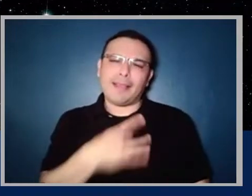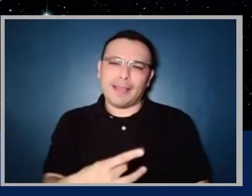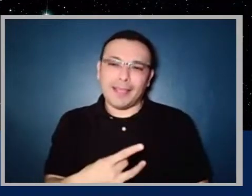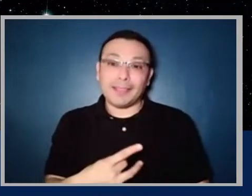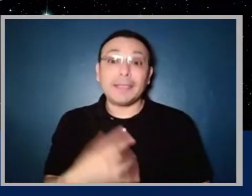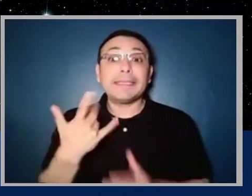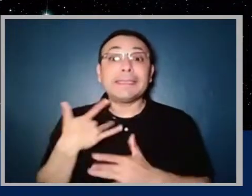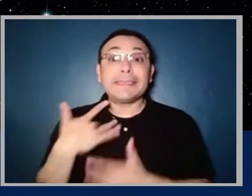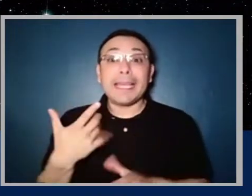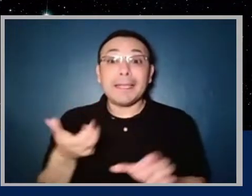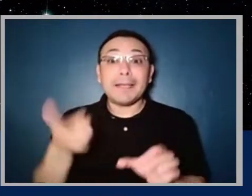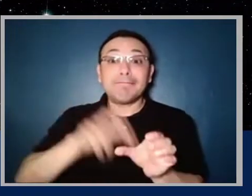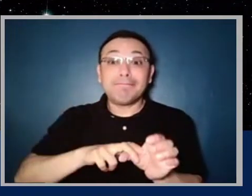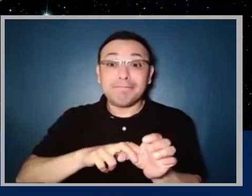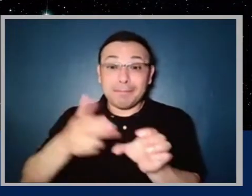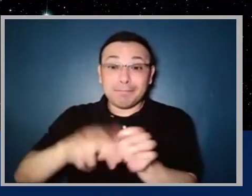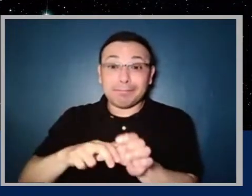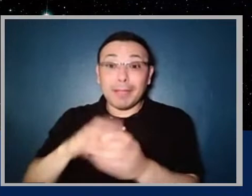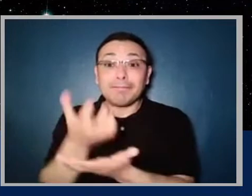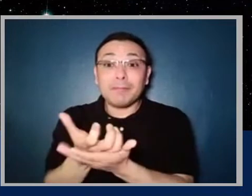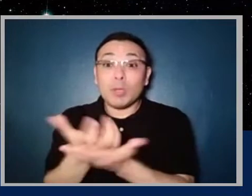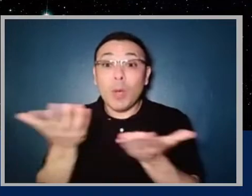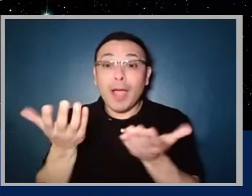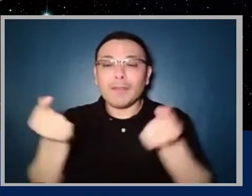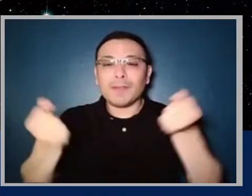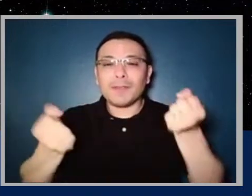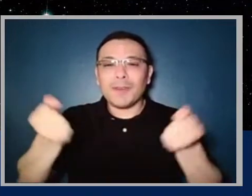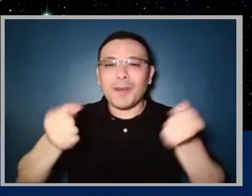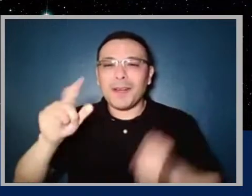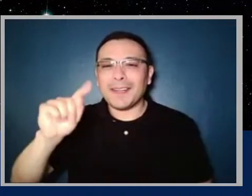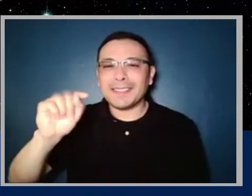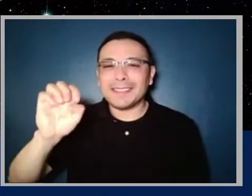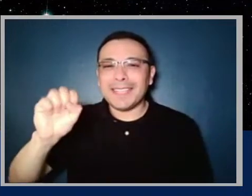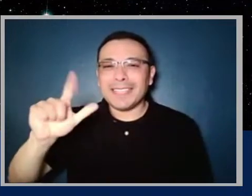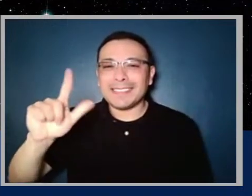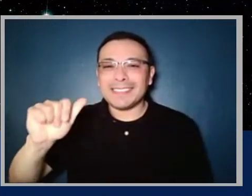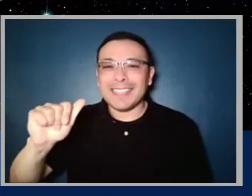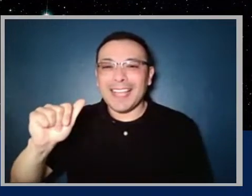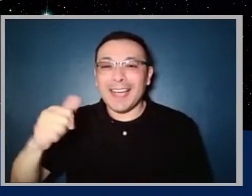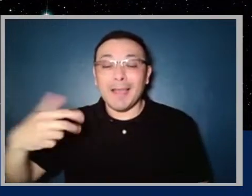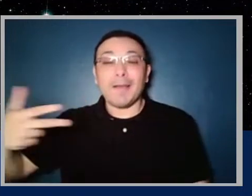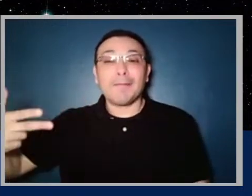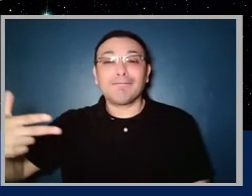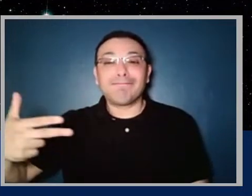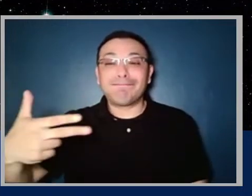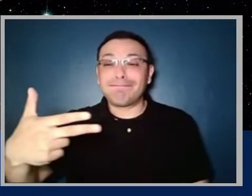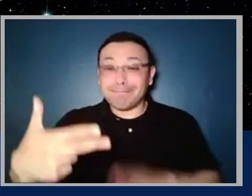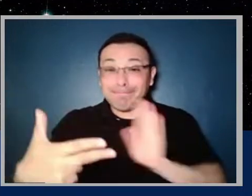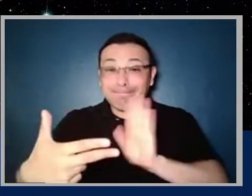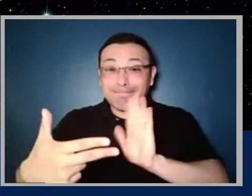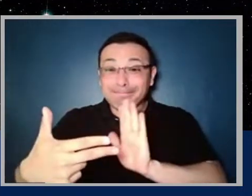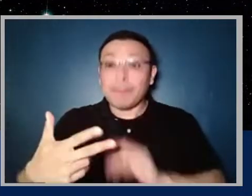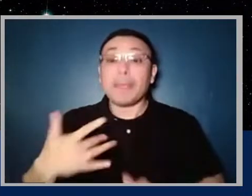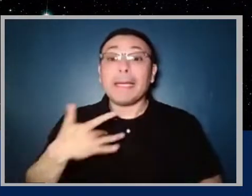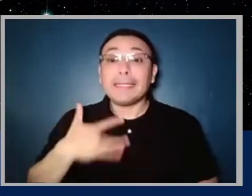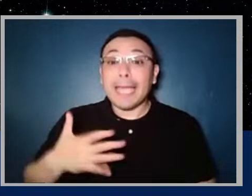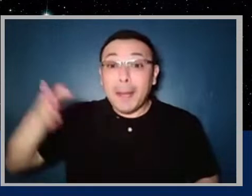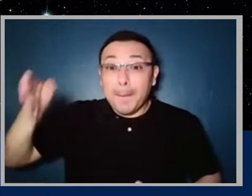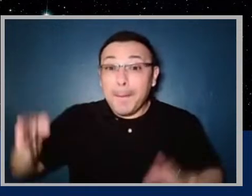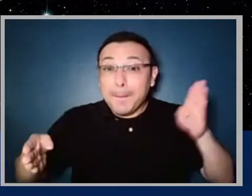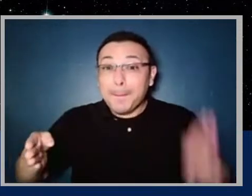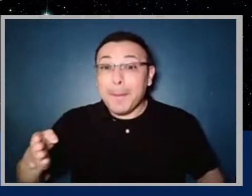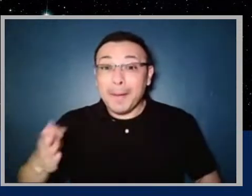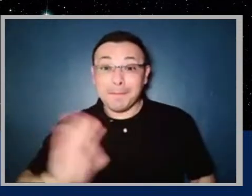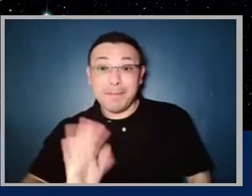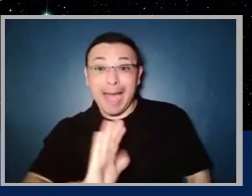Teslas right by my office building, and we'll come out and we'll wave really big and say goodbye. And they usually lower the window and wave goodbye. So it's kind of